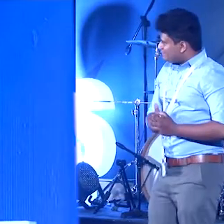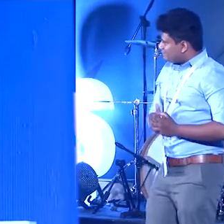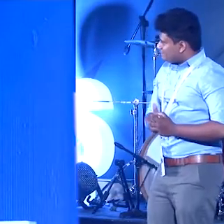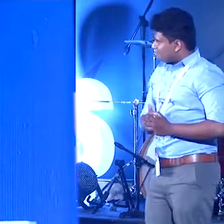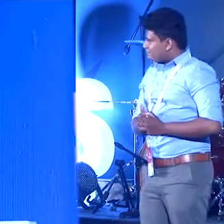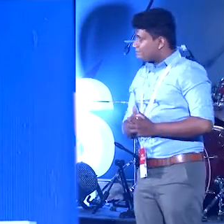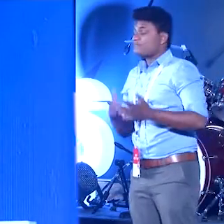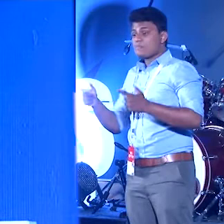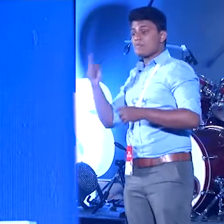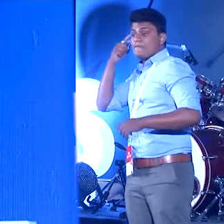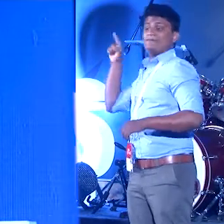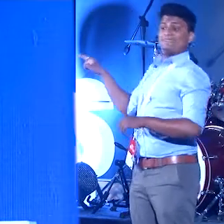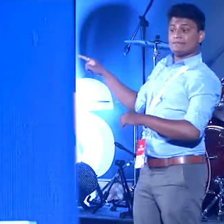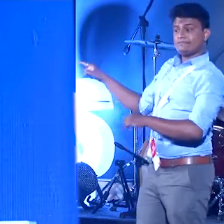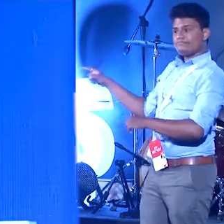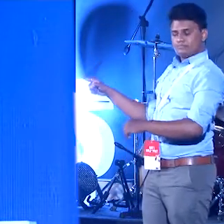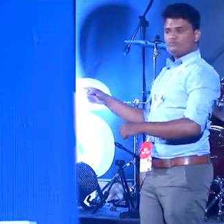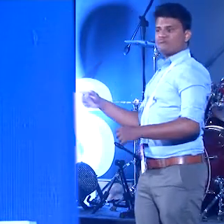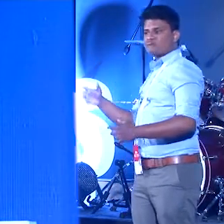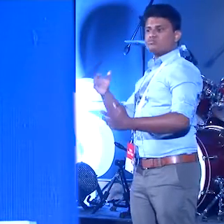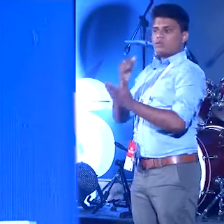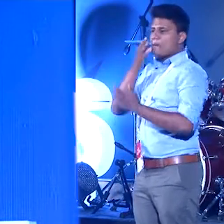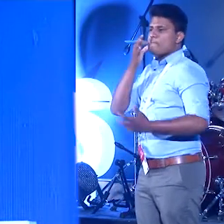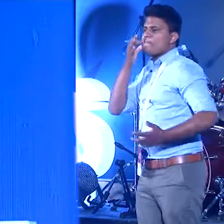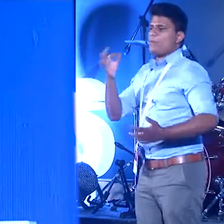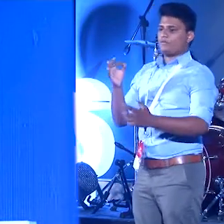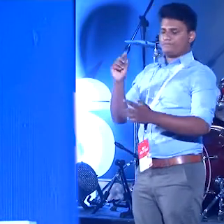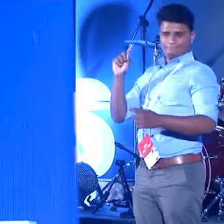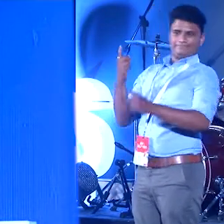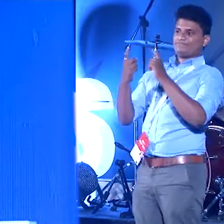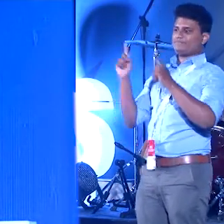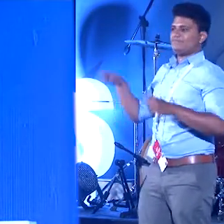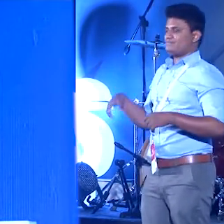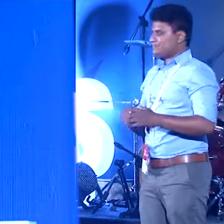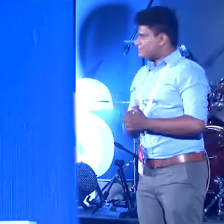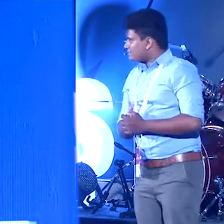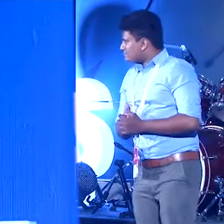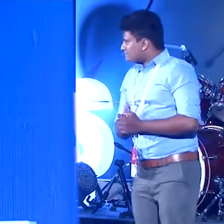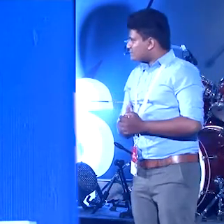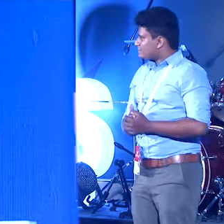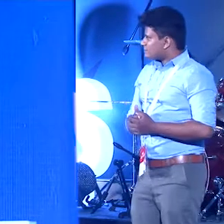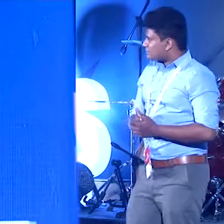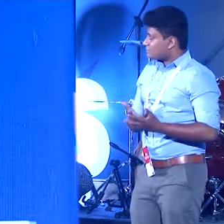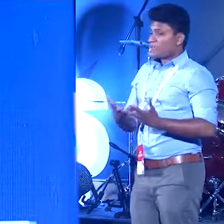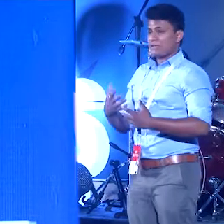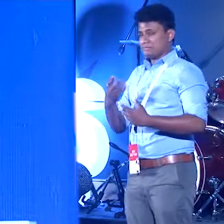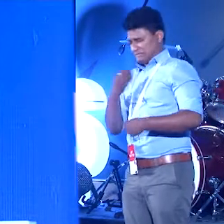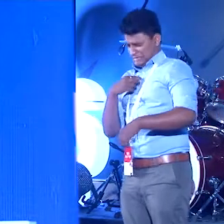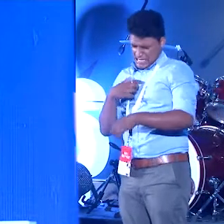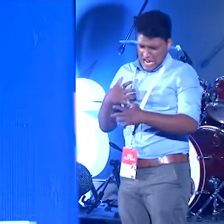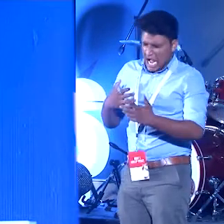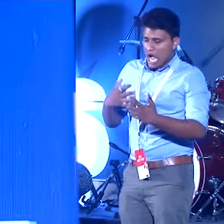single most important thing that comes out of loss or pain. Because pain dissolves